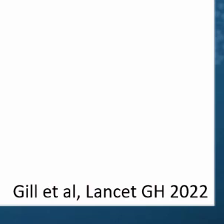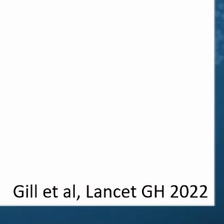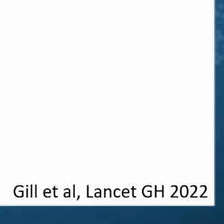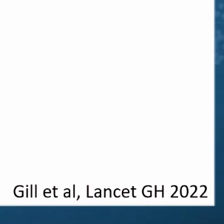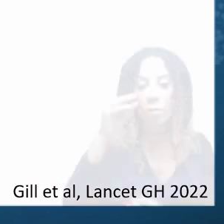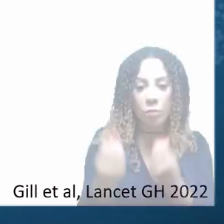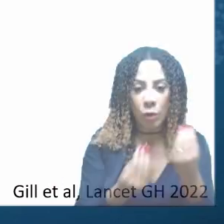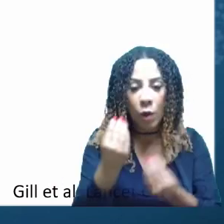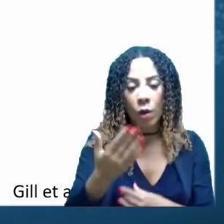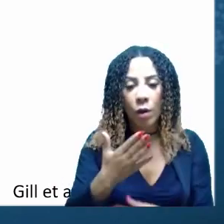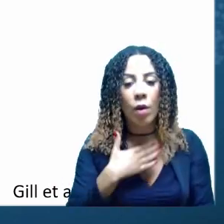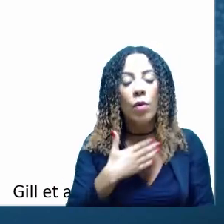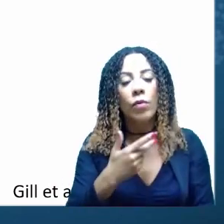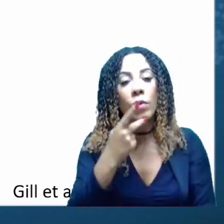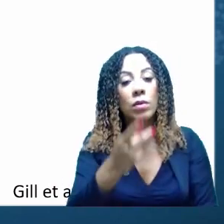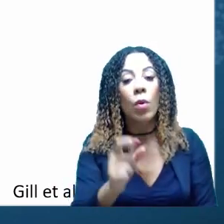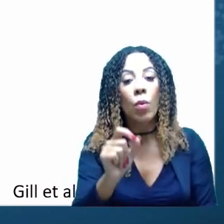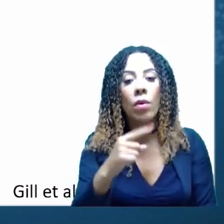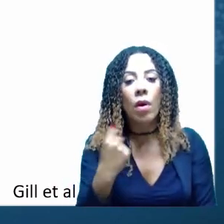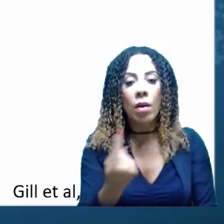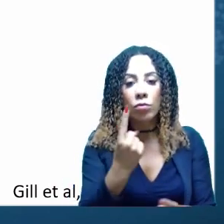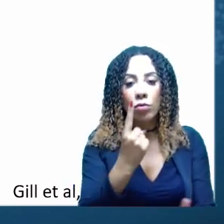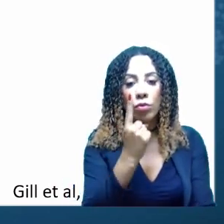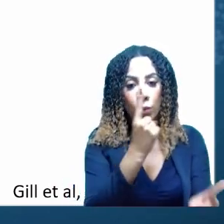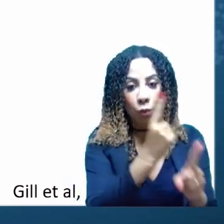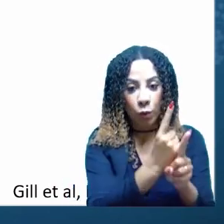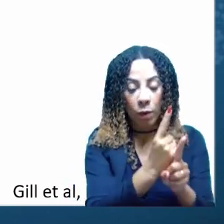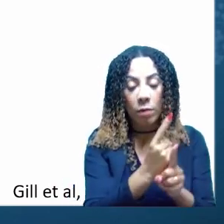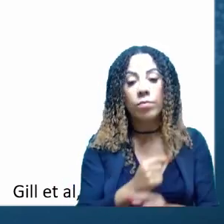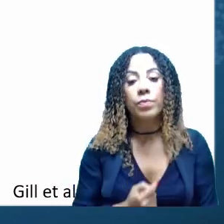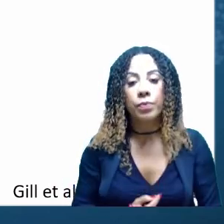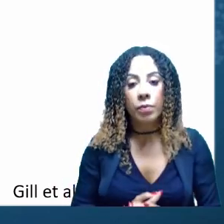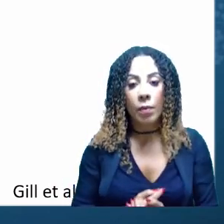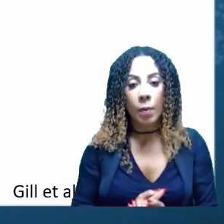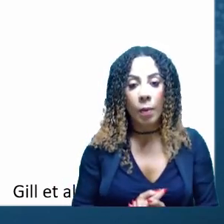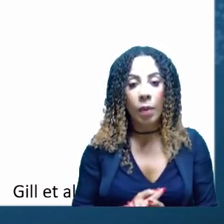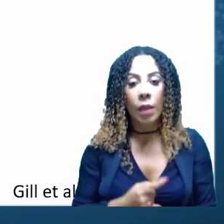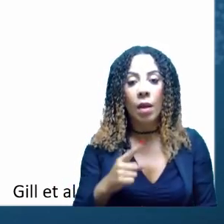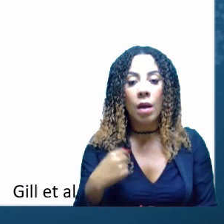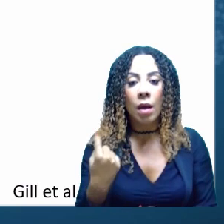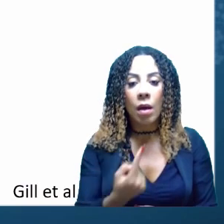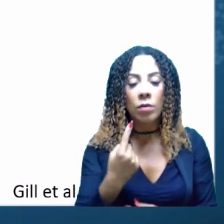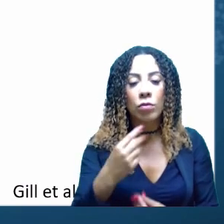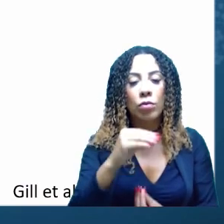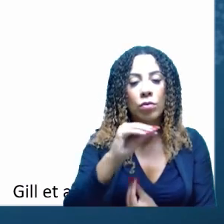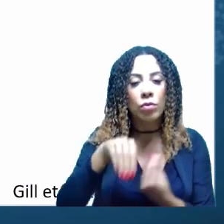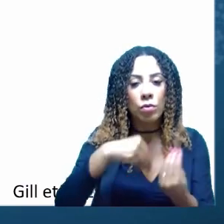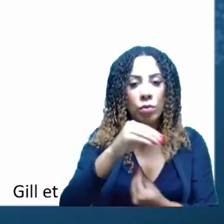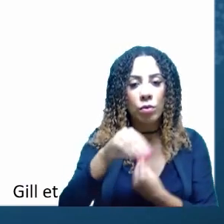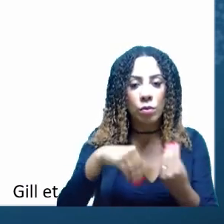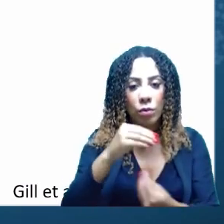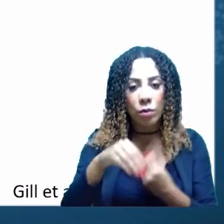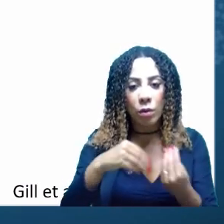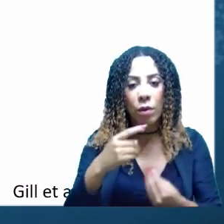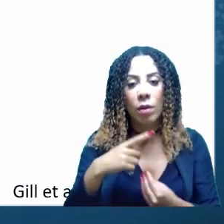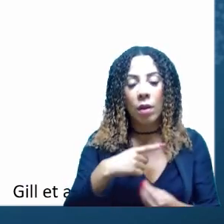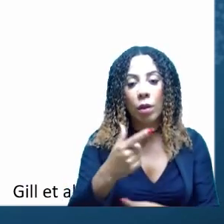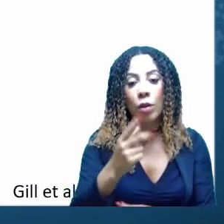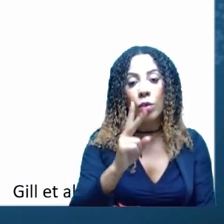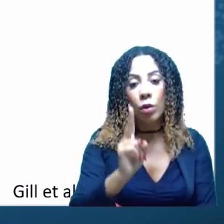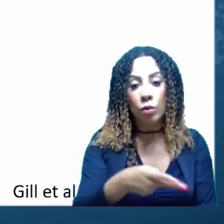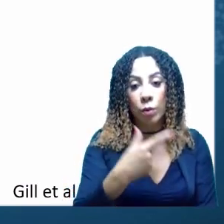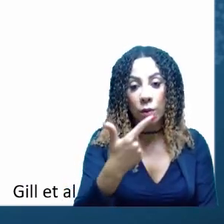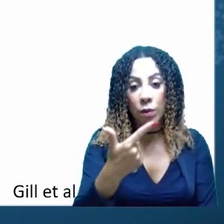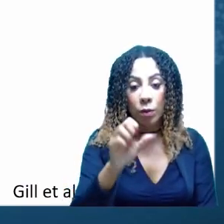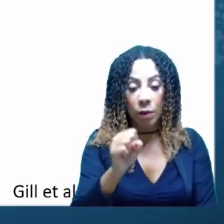The study eventually involved 2,286 deceased infants over 3 years, which was about 80% of the total in the